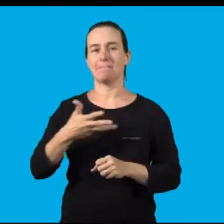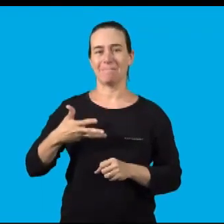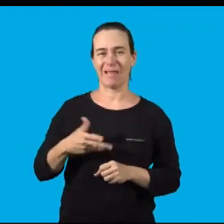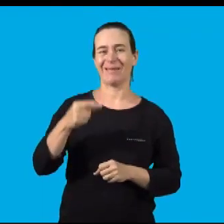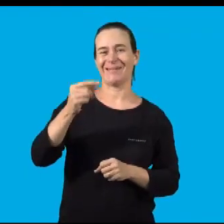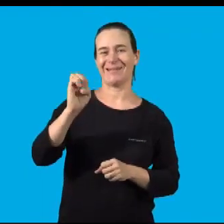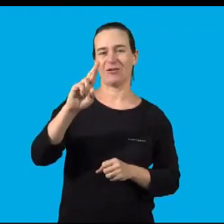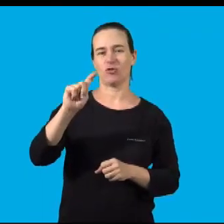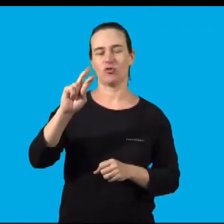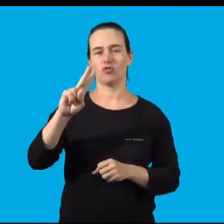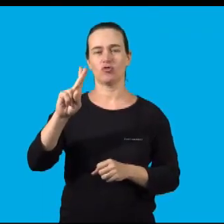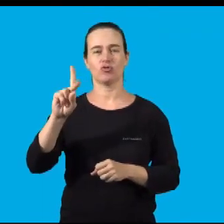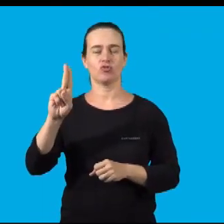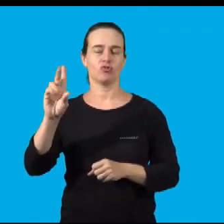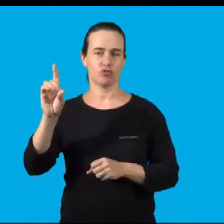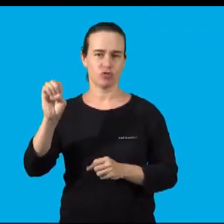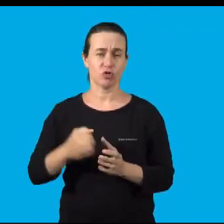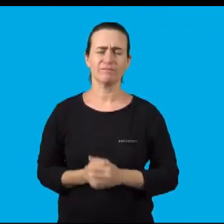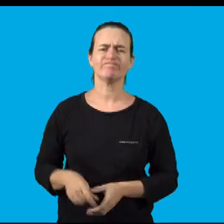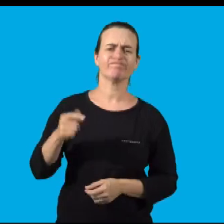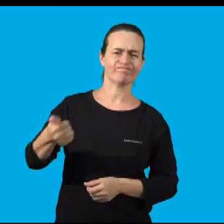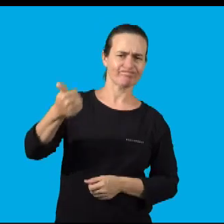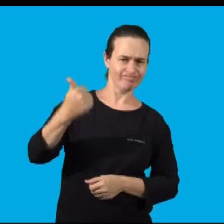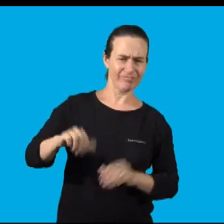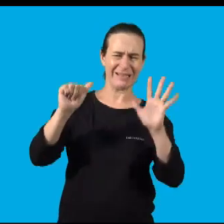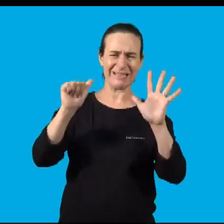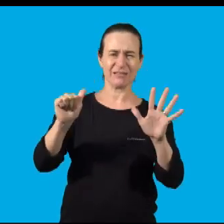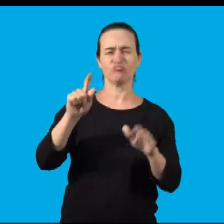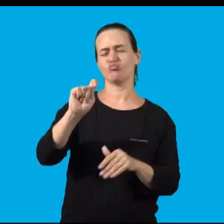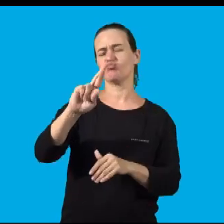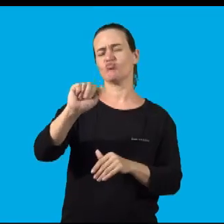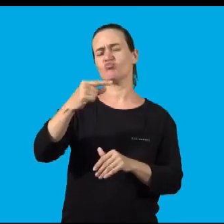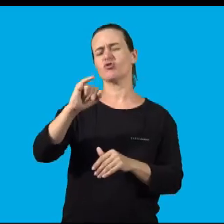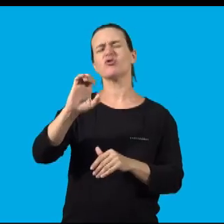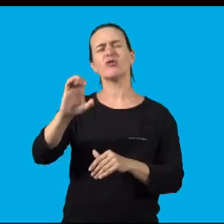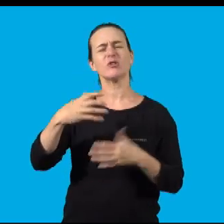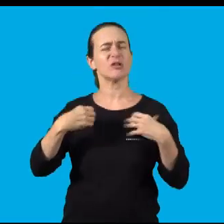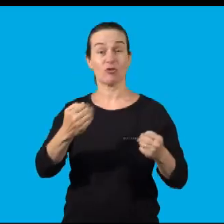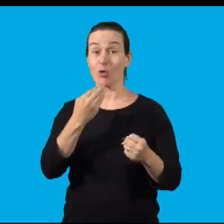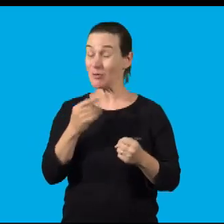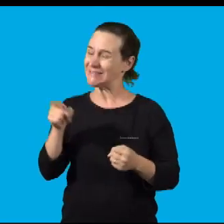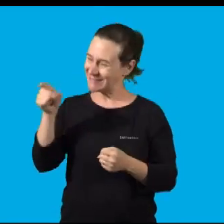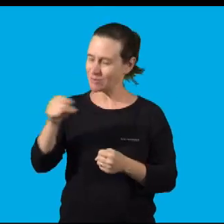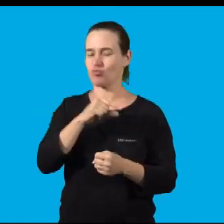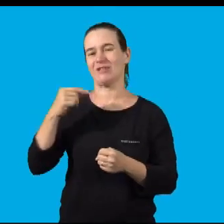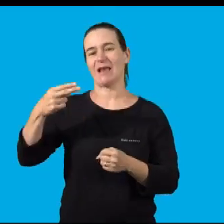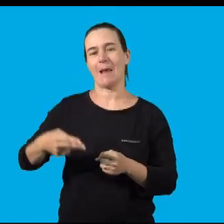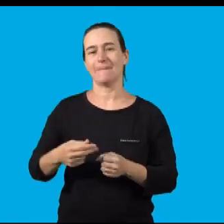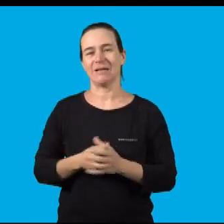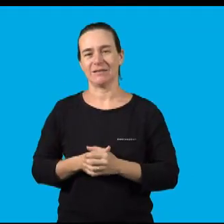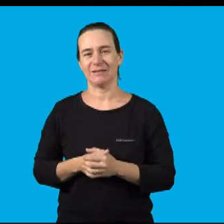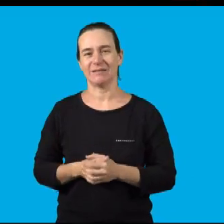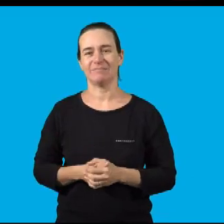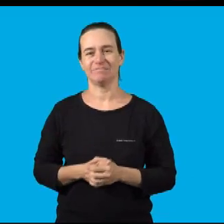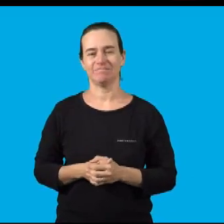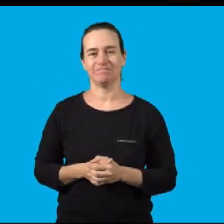The tragic hero is Hamlet. His tragic flaw, his hamartia, can be seen as his inability to act due to his